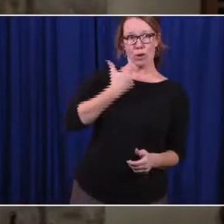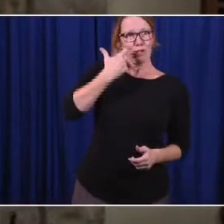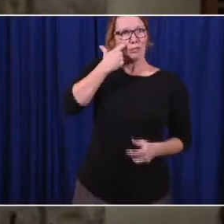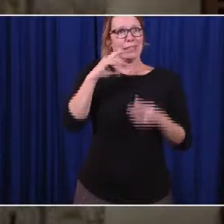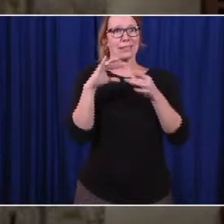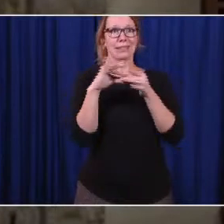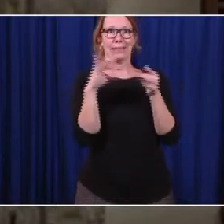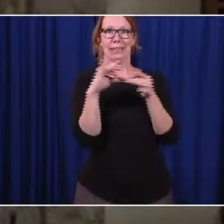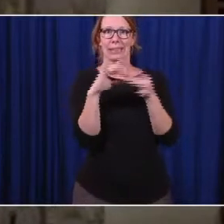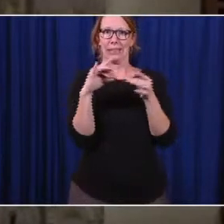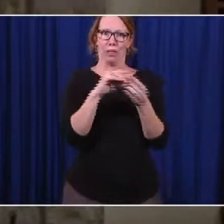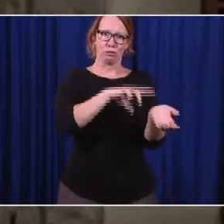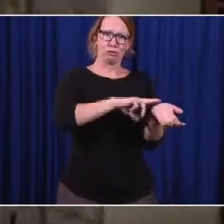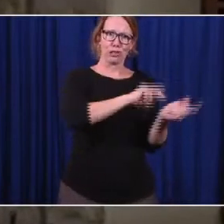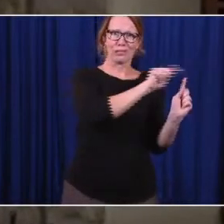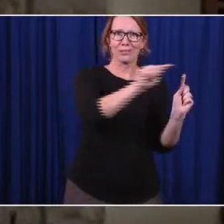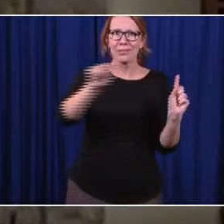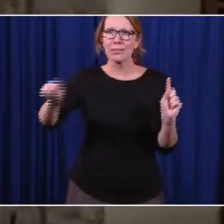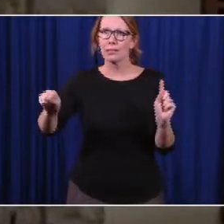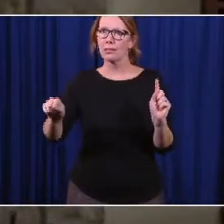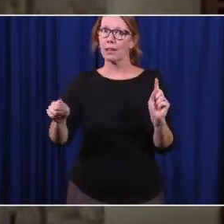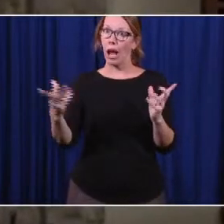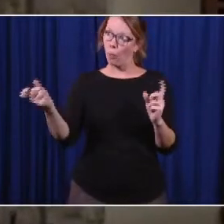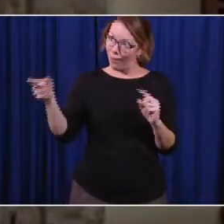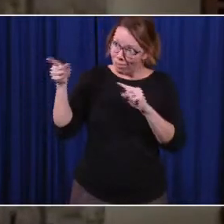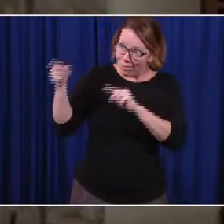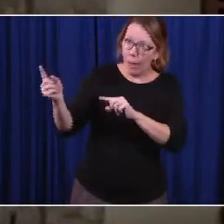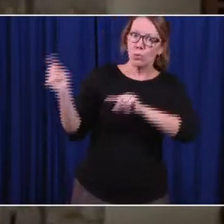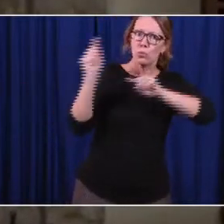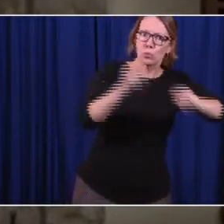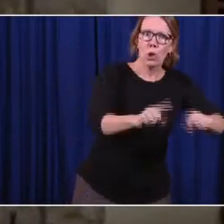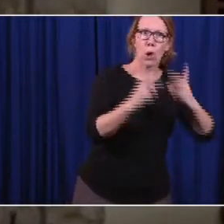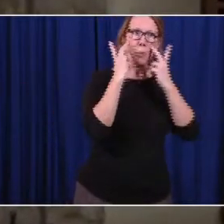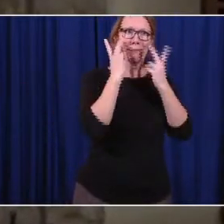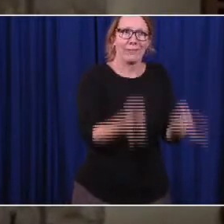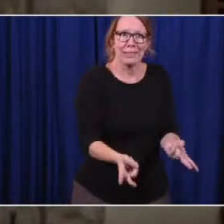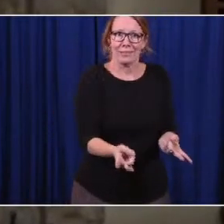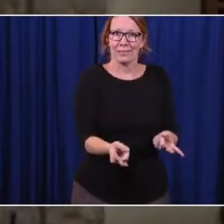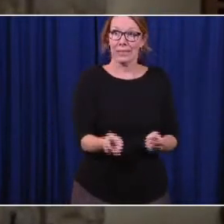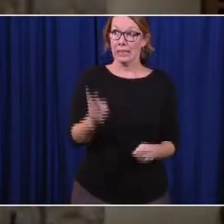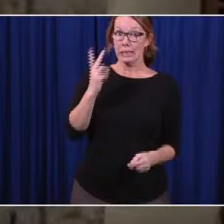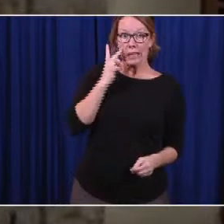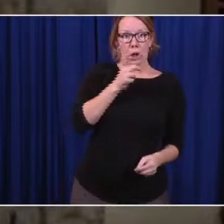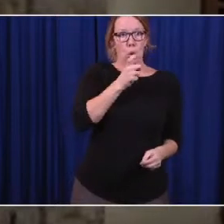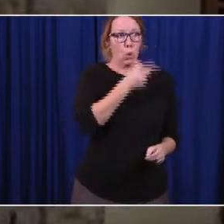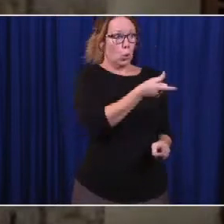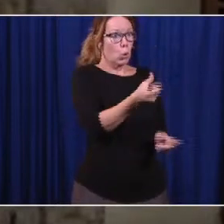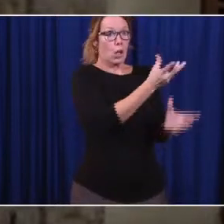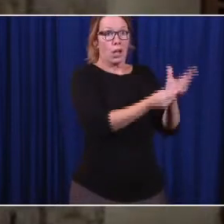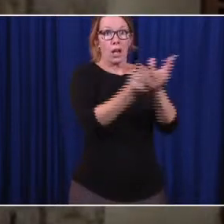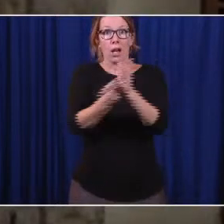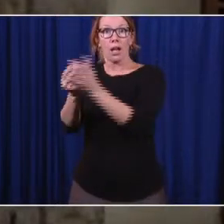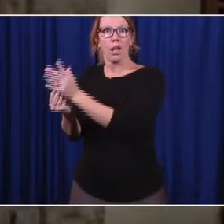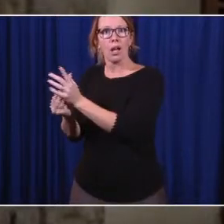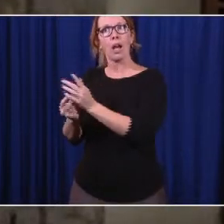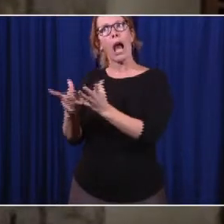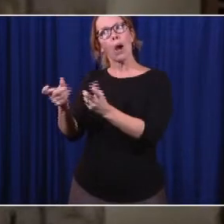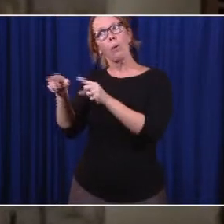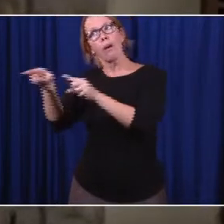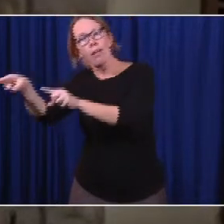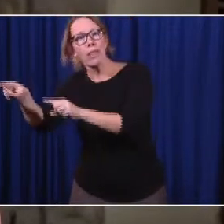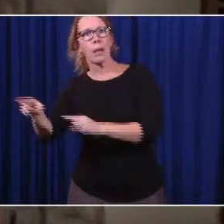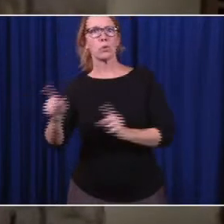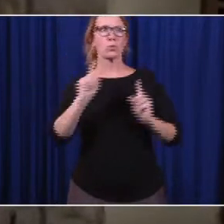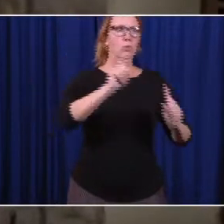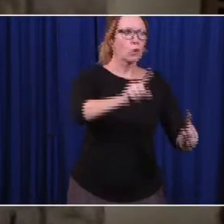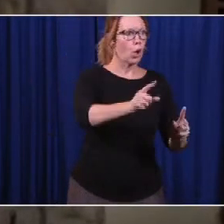who are frontline nurses, who are dealing with people who are dying. I'd like for them to go talk to some family members,